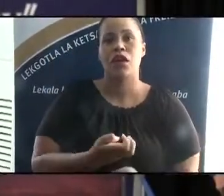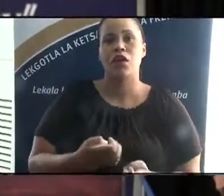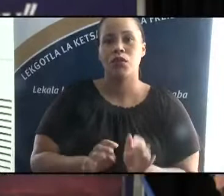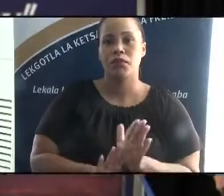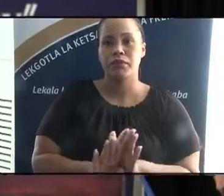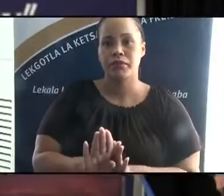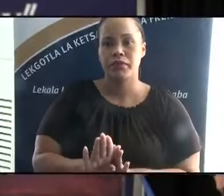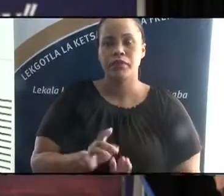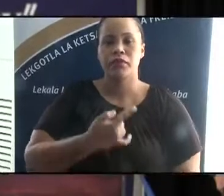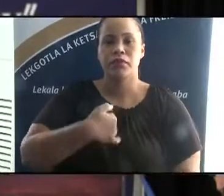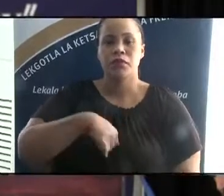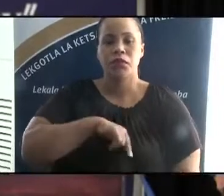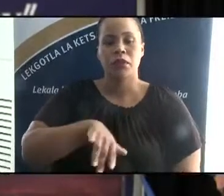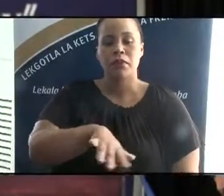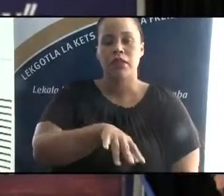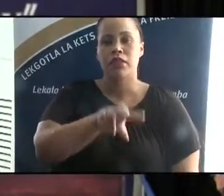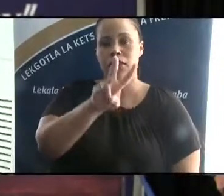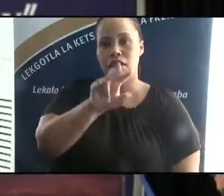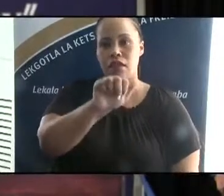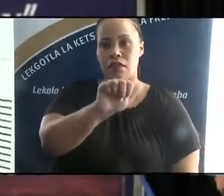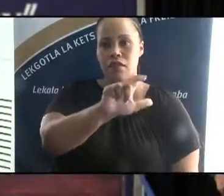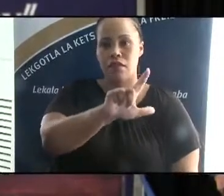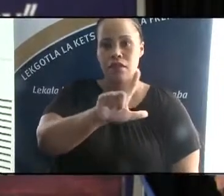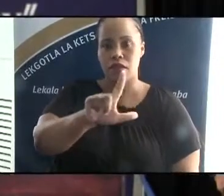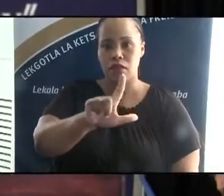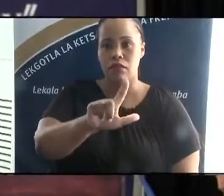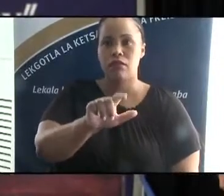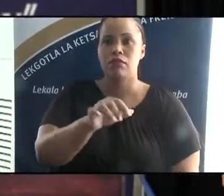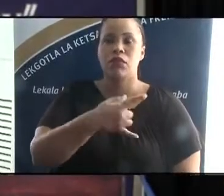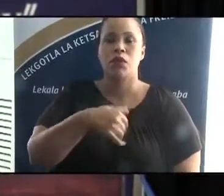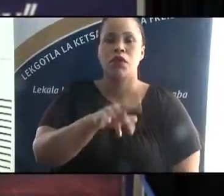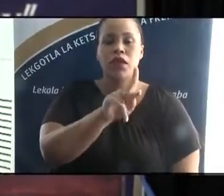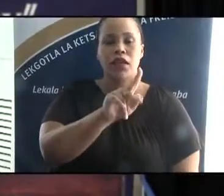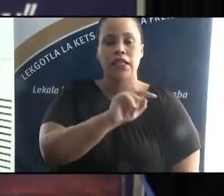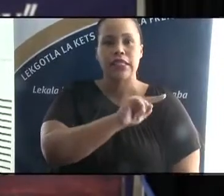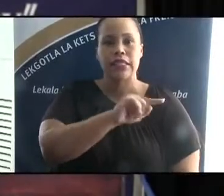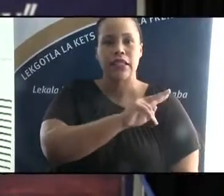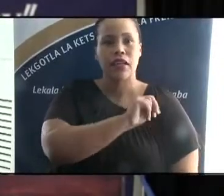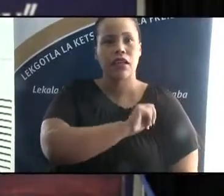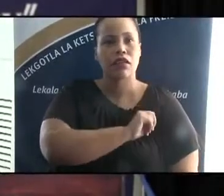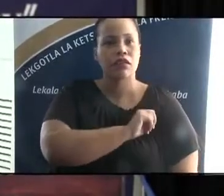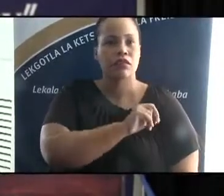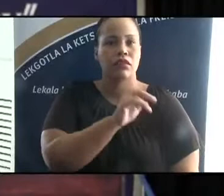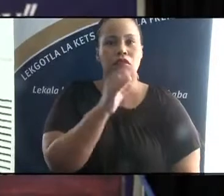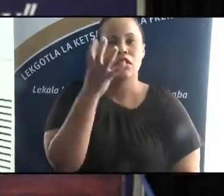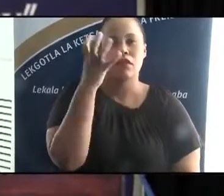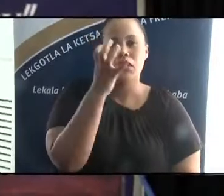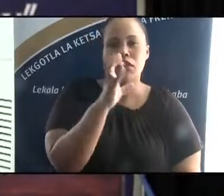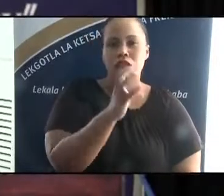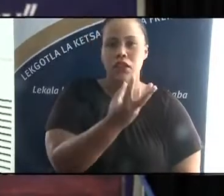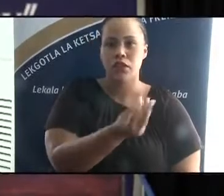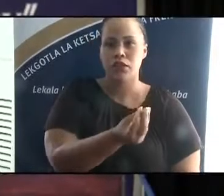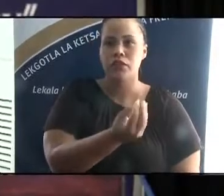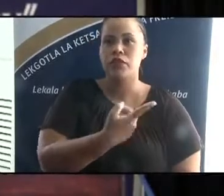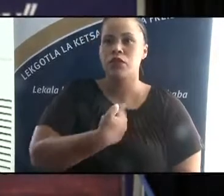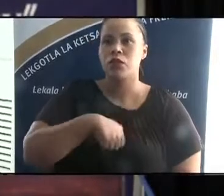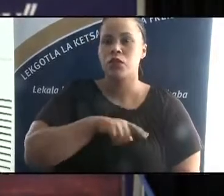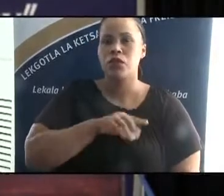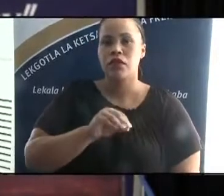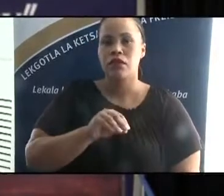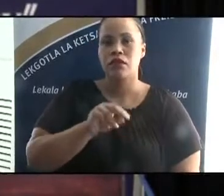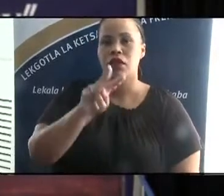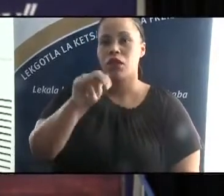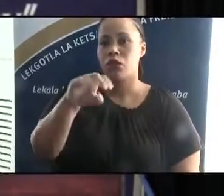Vaal Free State node, we have the KZN Free State node, we've got the